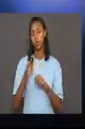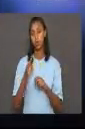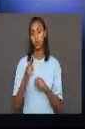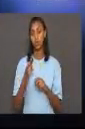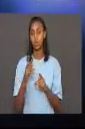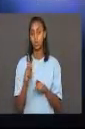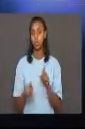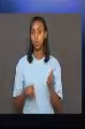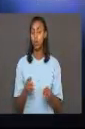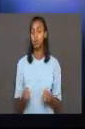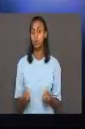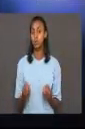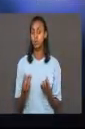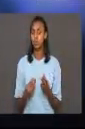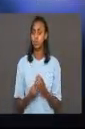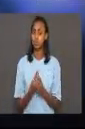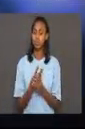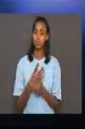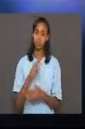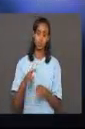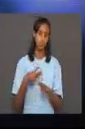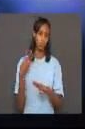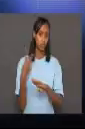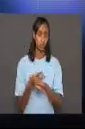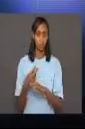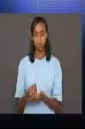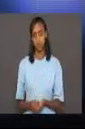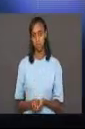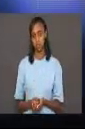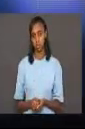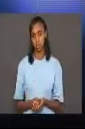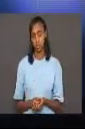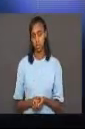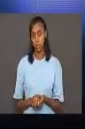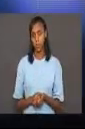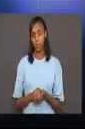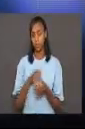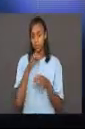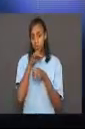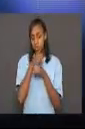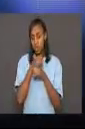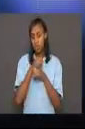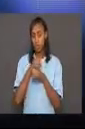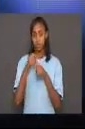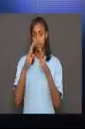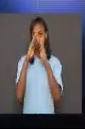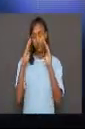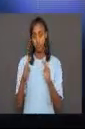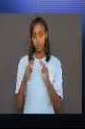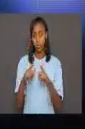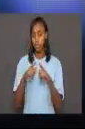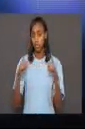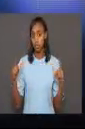of pollution will grow steadily worse. Rubbish mounds will grow to a